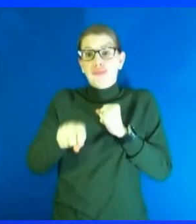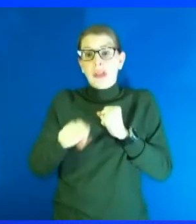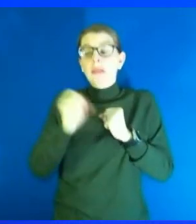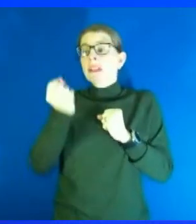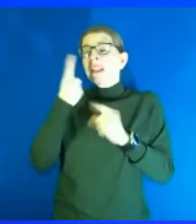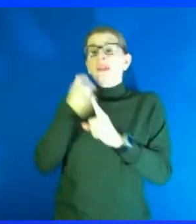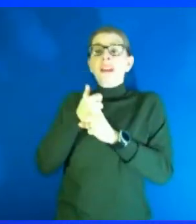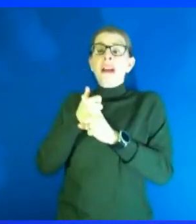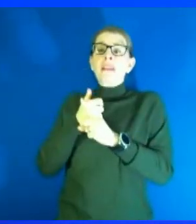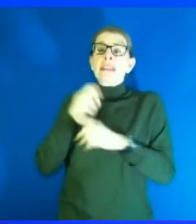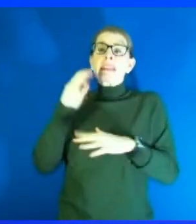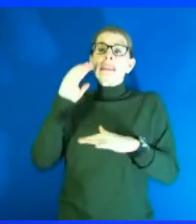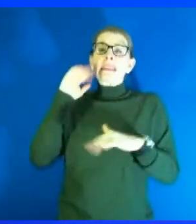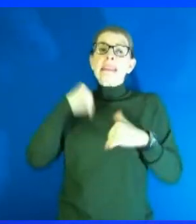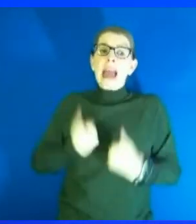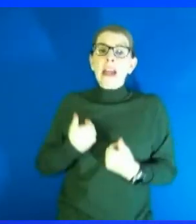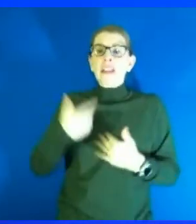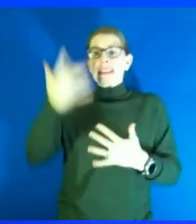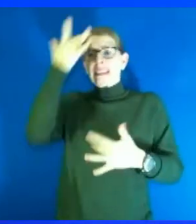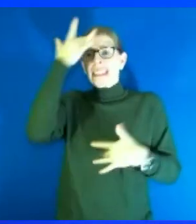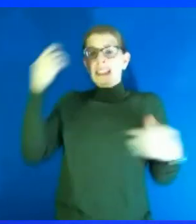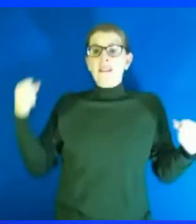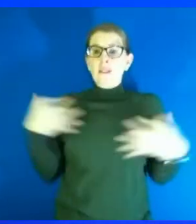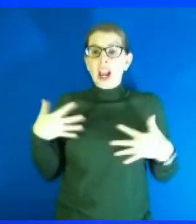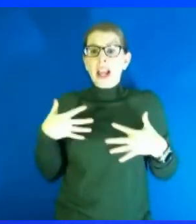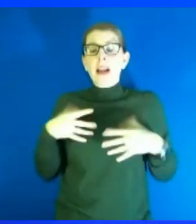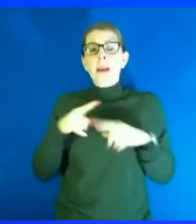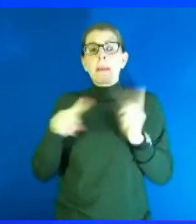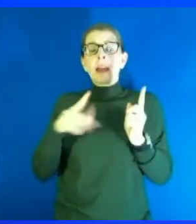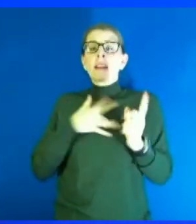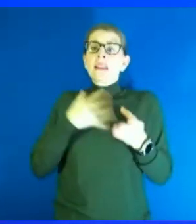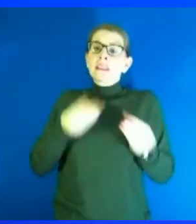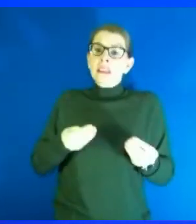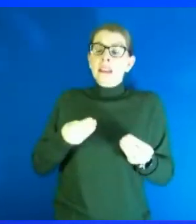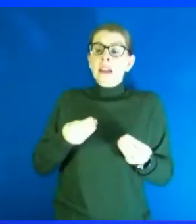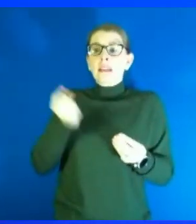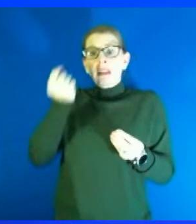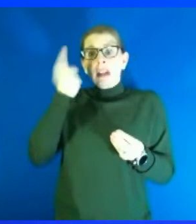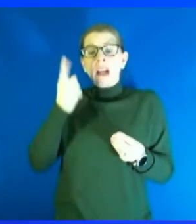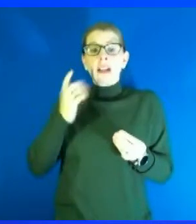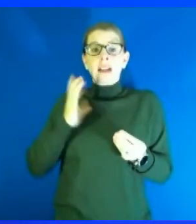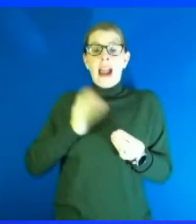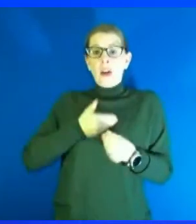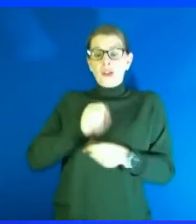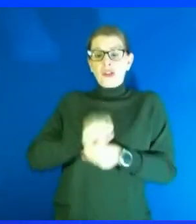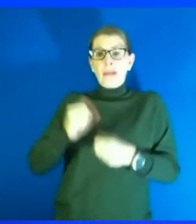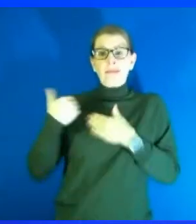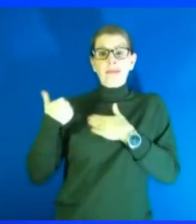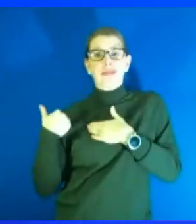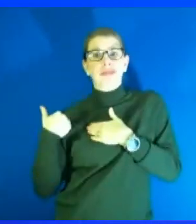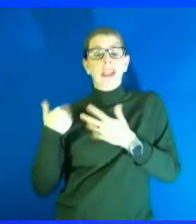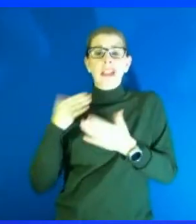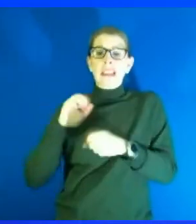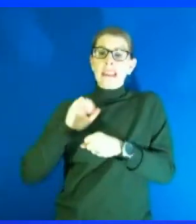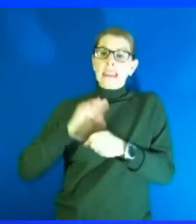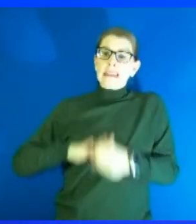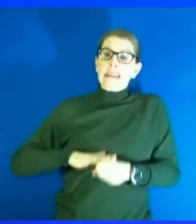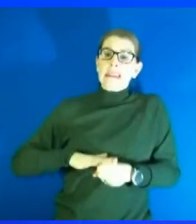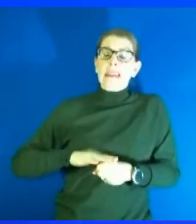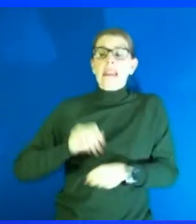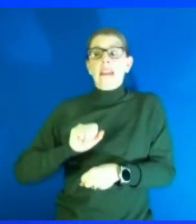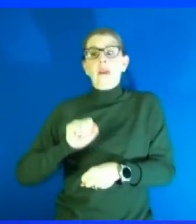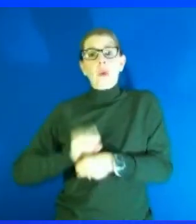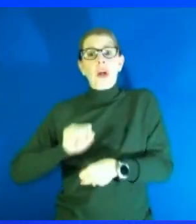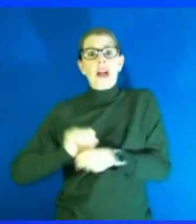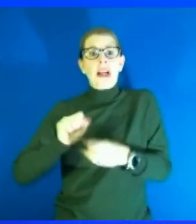and you're sick and you're afraid, but just a little kindness and understanding goes a long way. We are working as fast as we possibly can. There's nobody